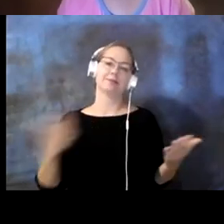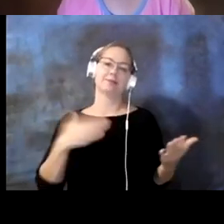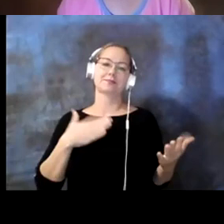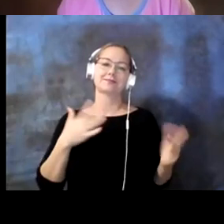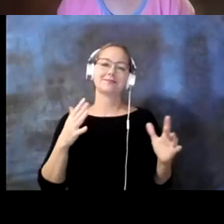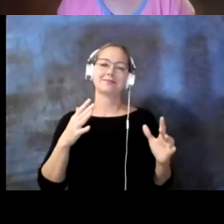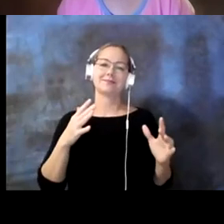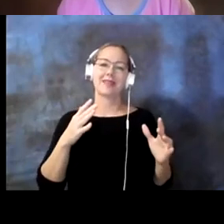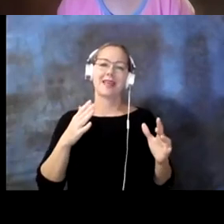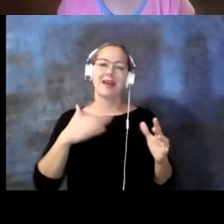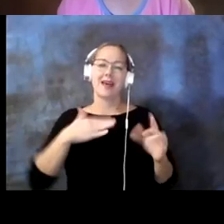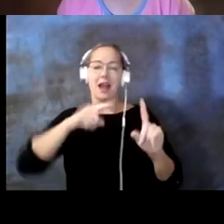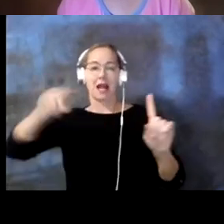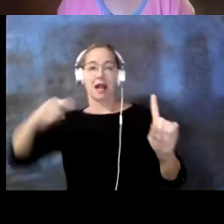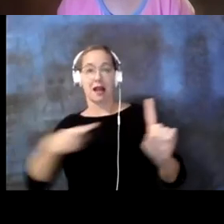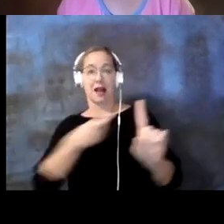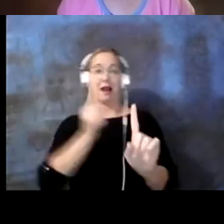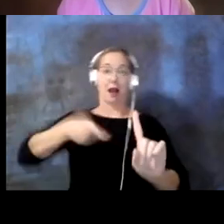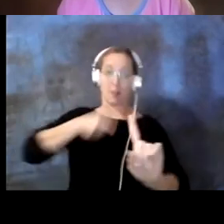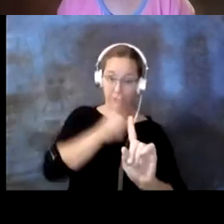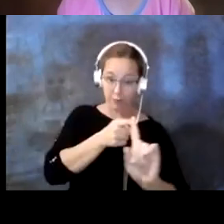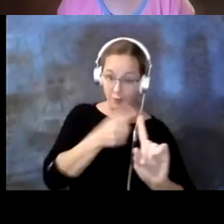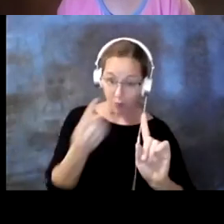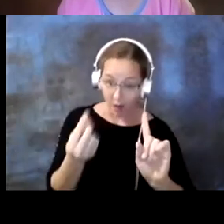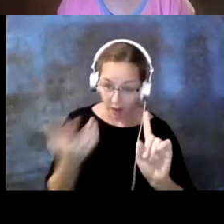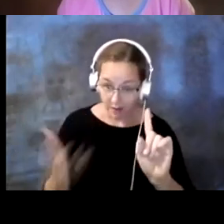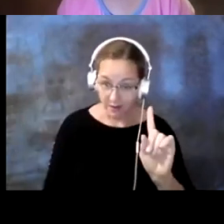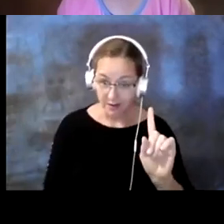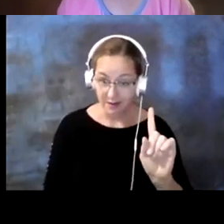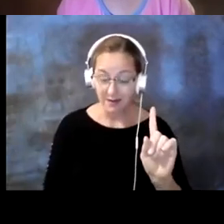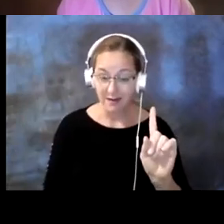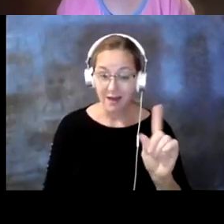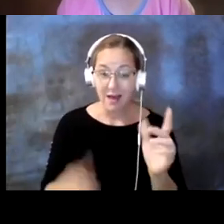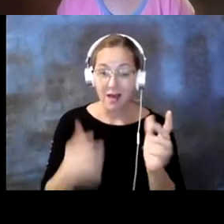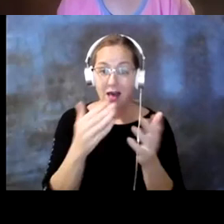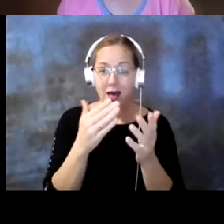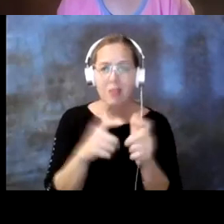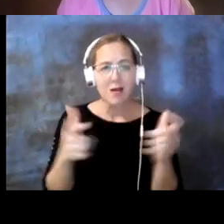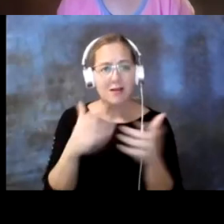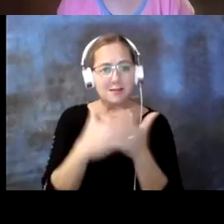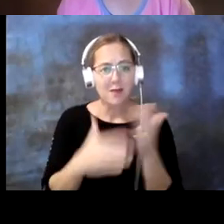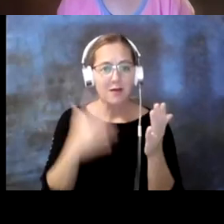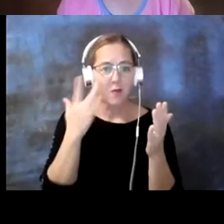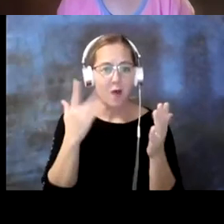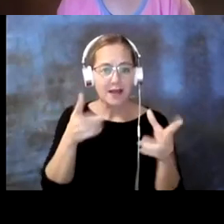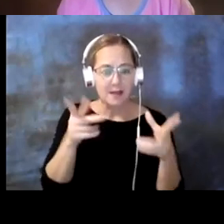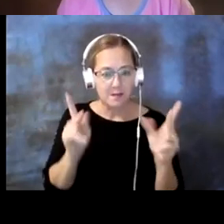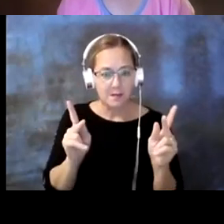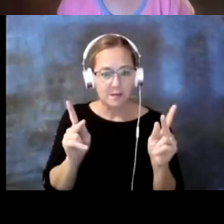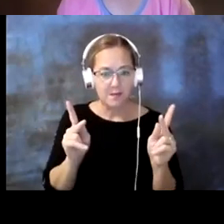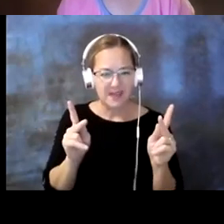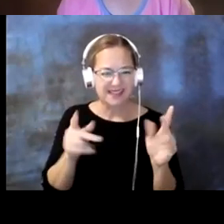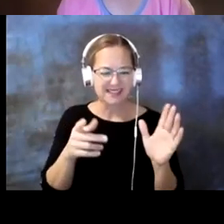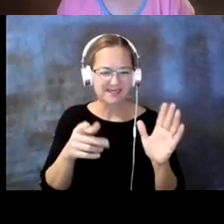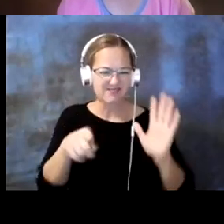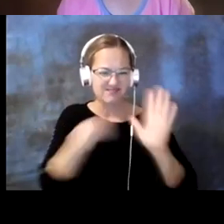what I'm trying to say is that a large part of why why it's so stigmatized has